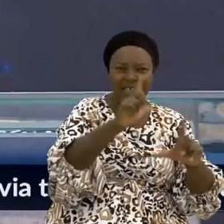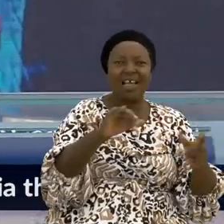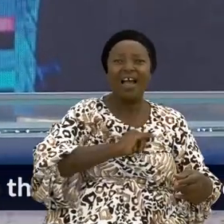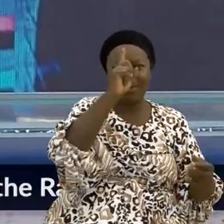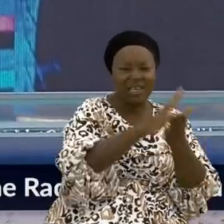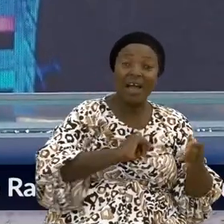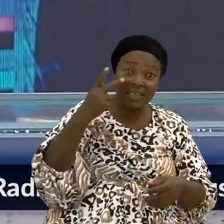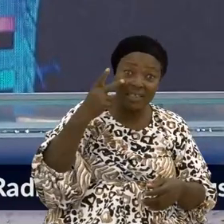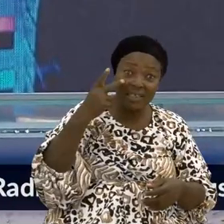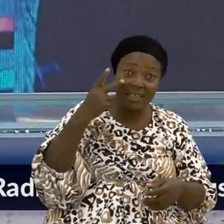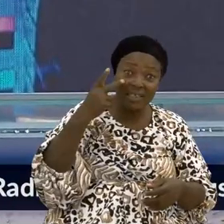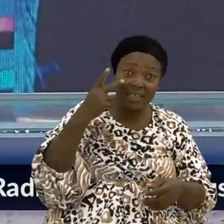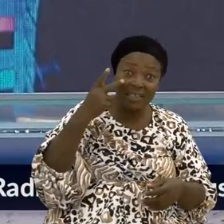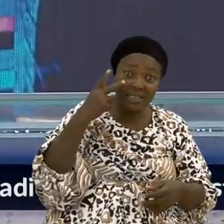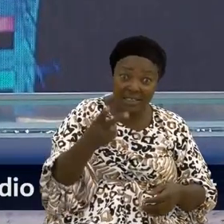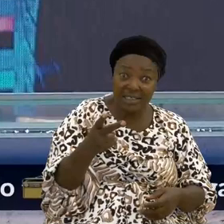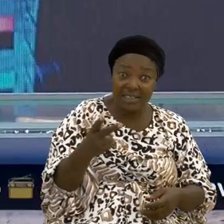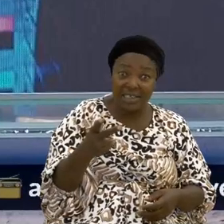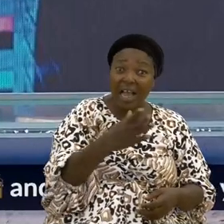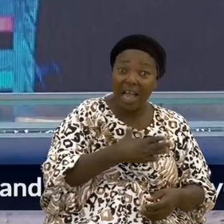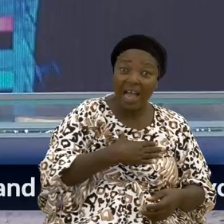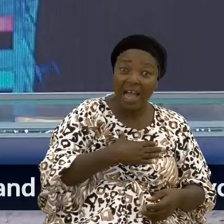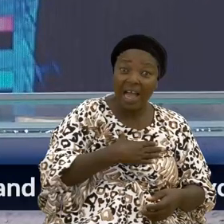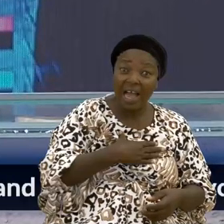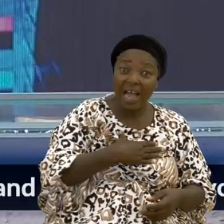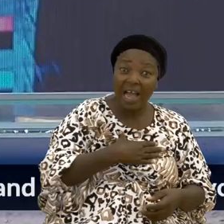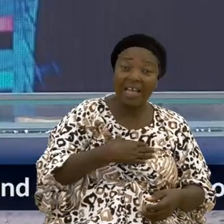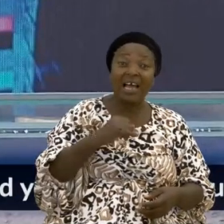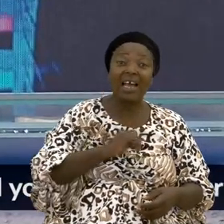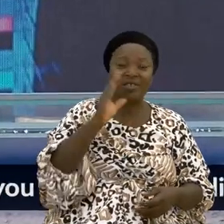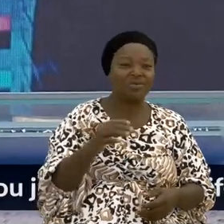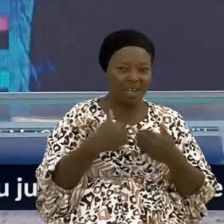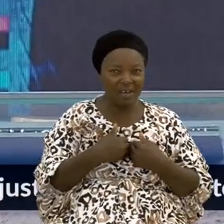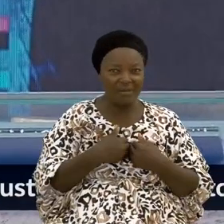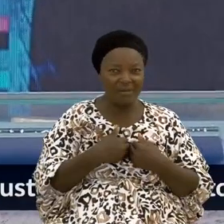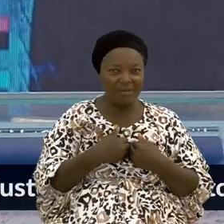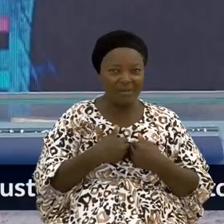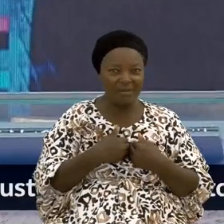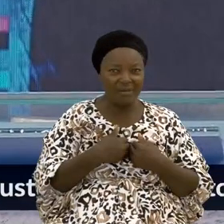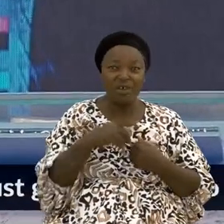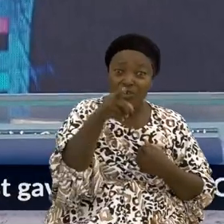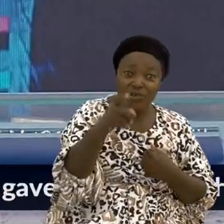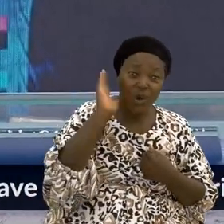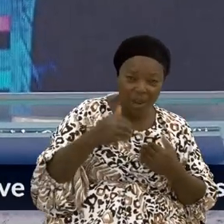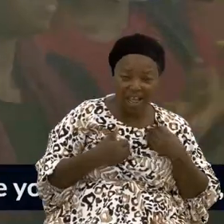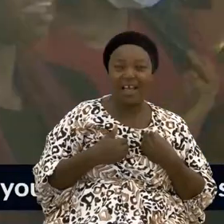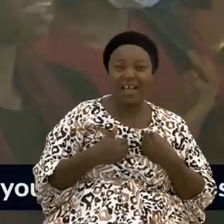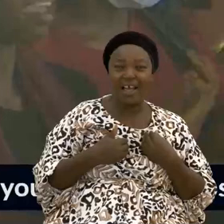I believe I receive, and I shall have. You will